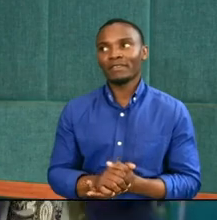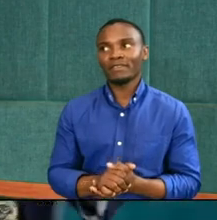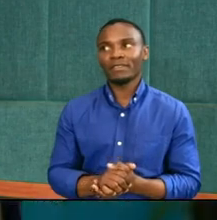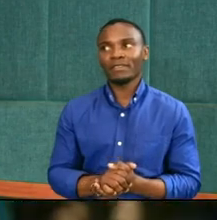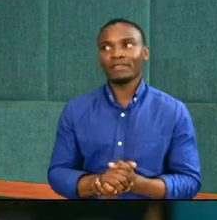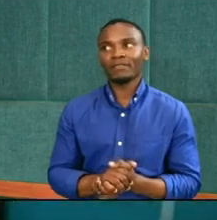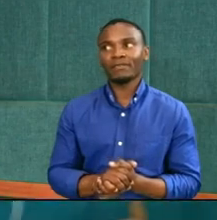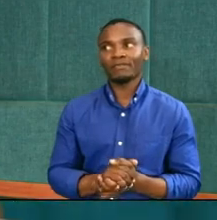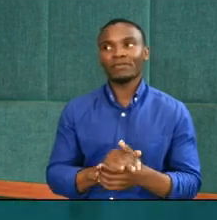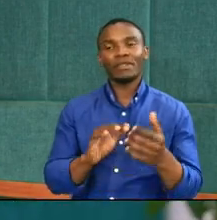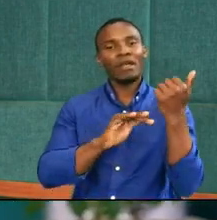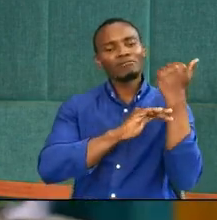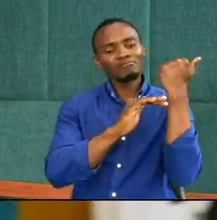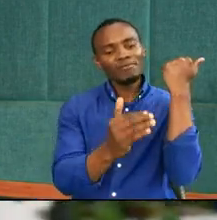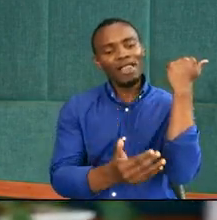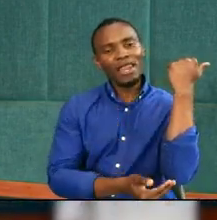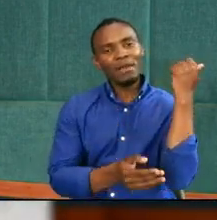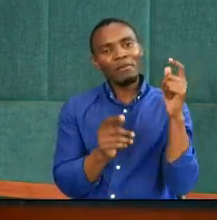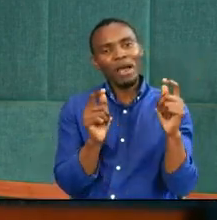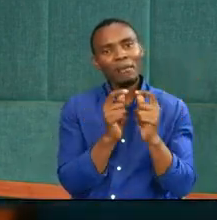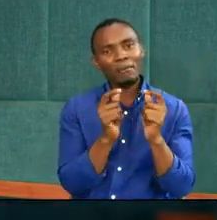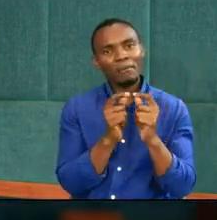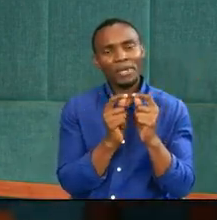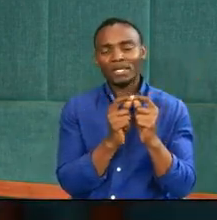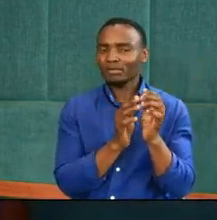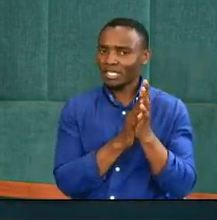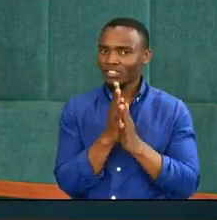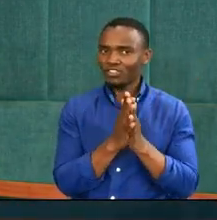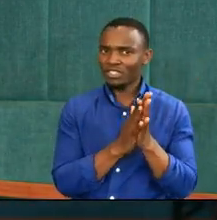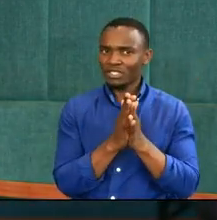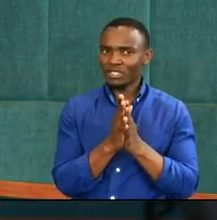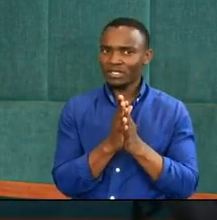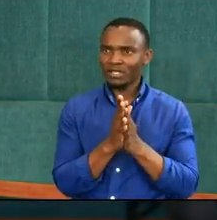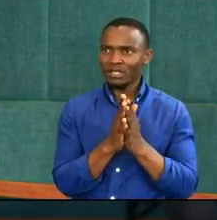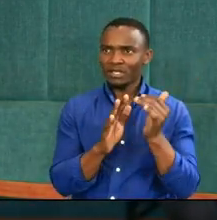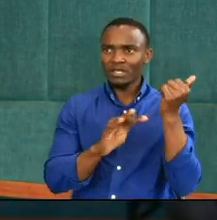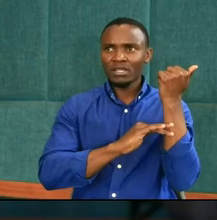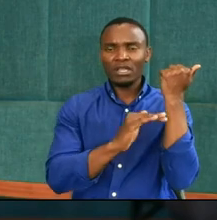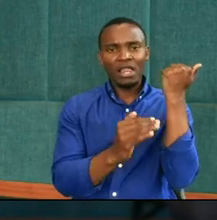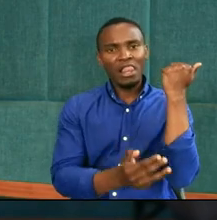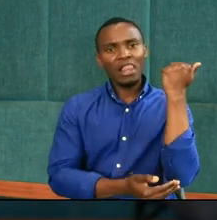Labor pain is an interesting pain. Watch me.